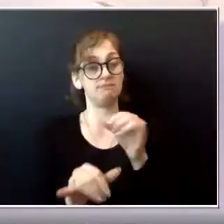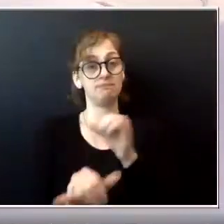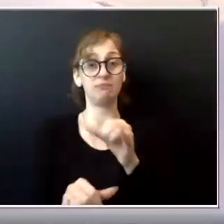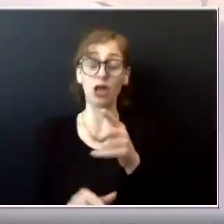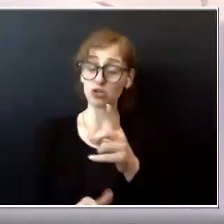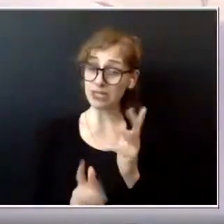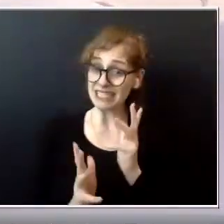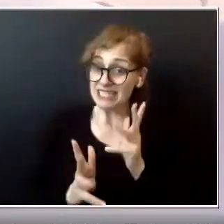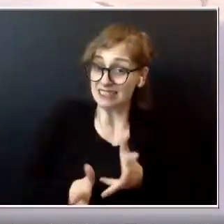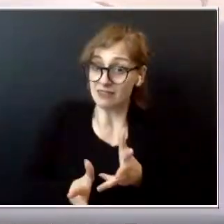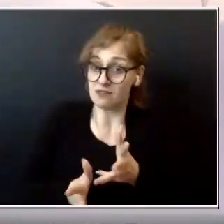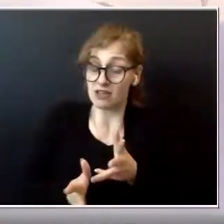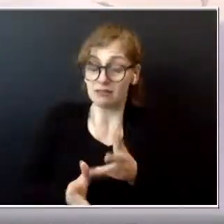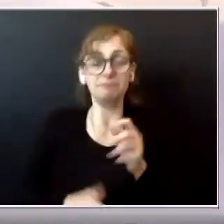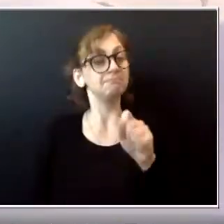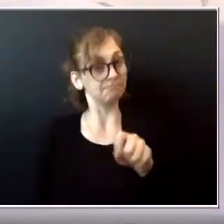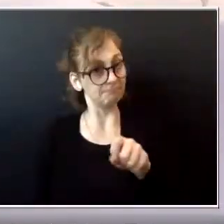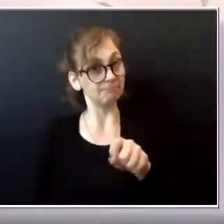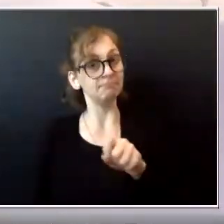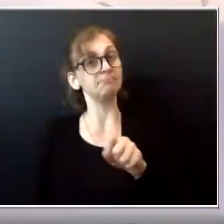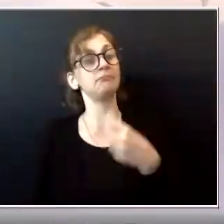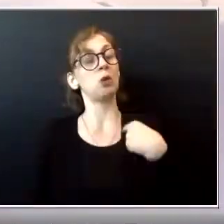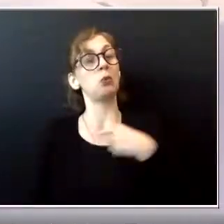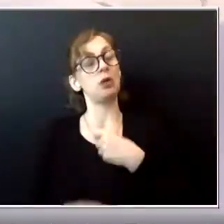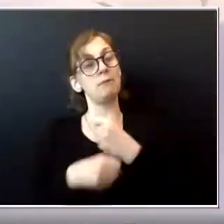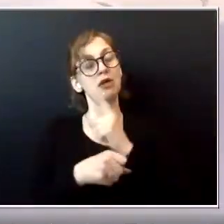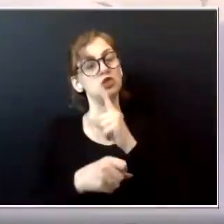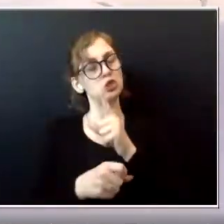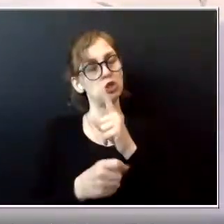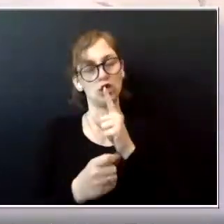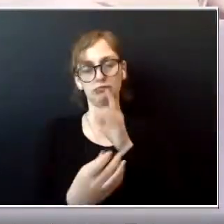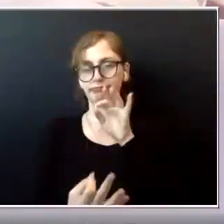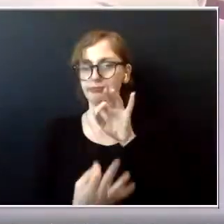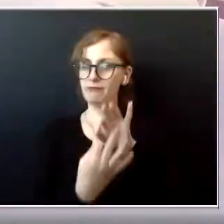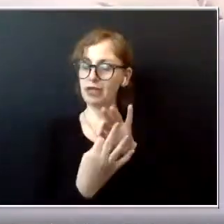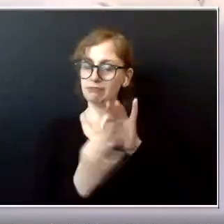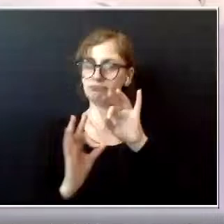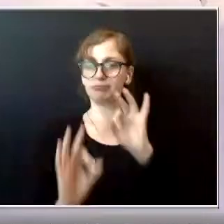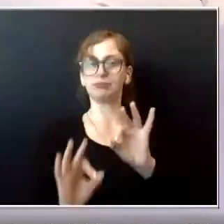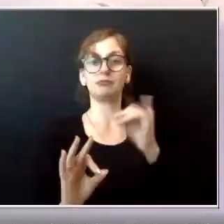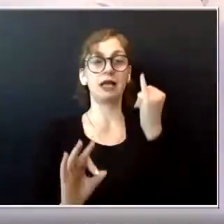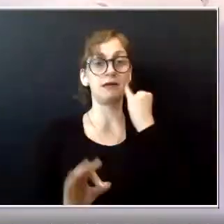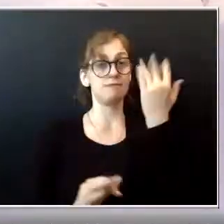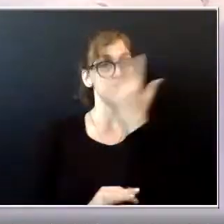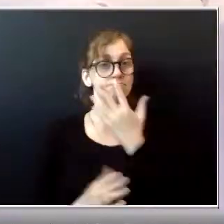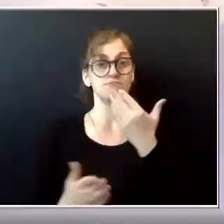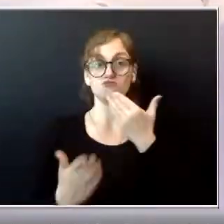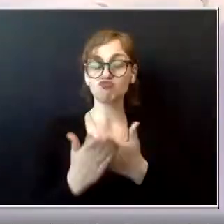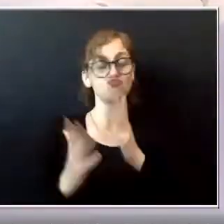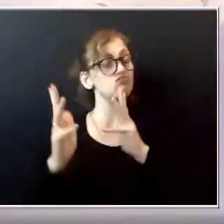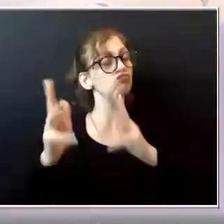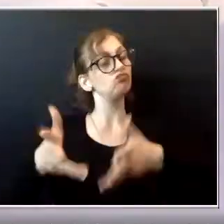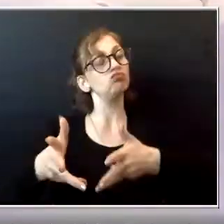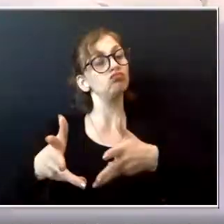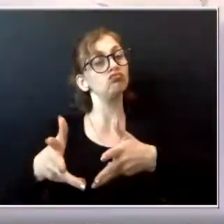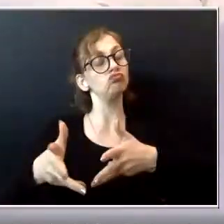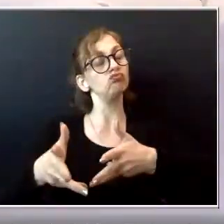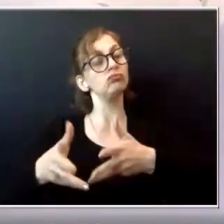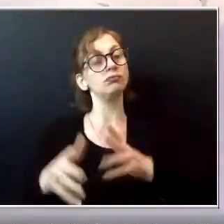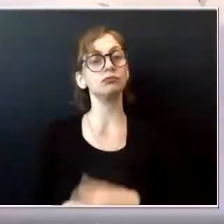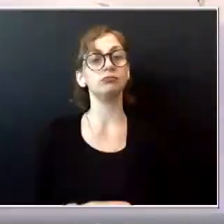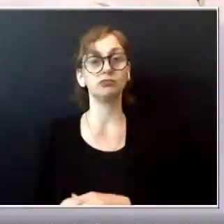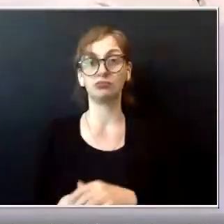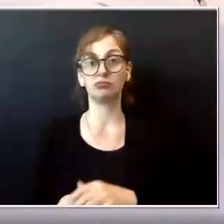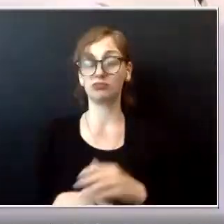sure that it is fitting right, and then if everything looks good, we release it there. And then it just stays there for the rest of a patient's life. How